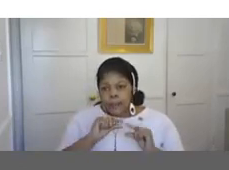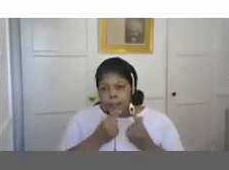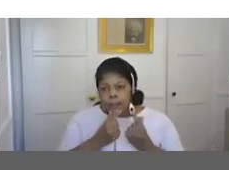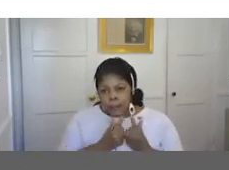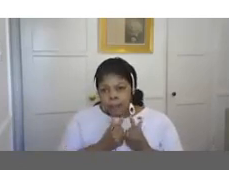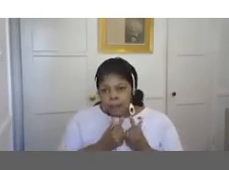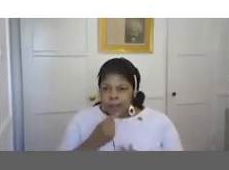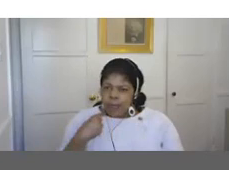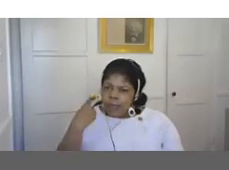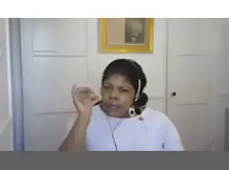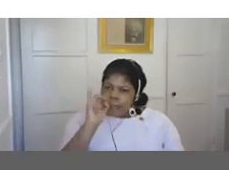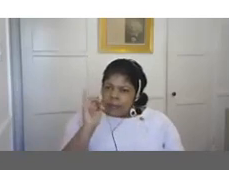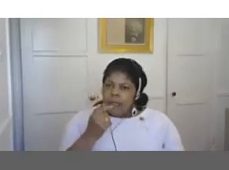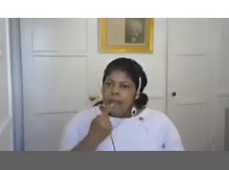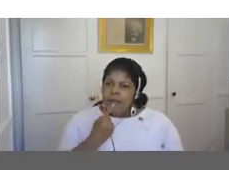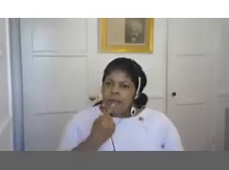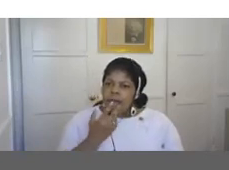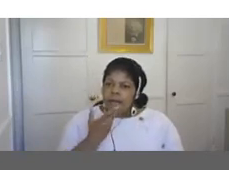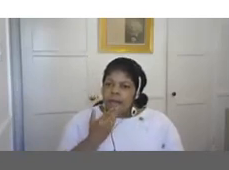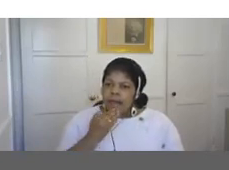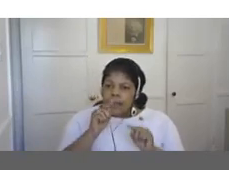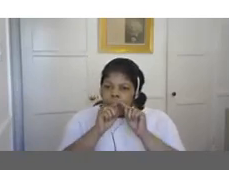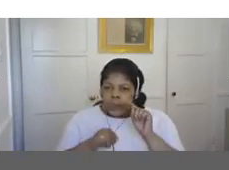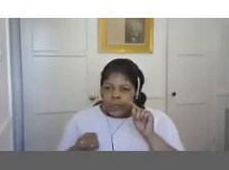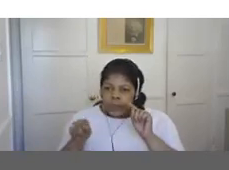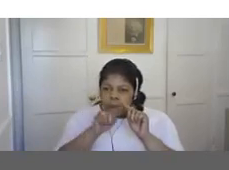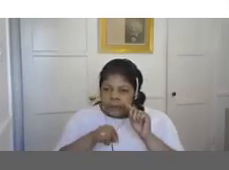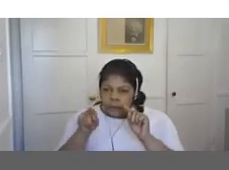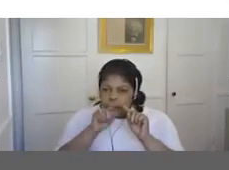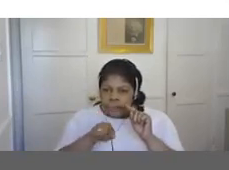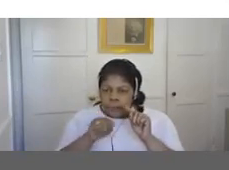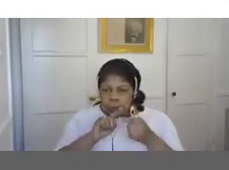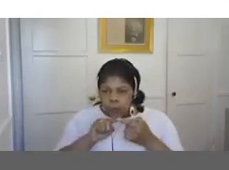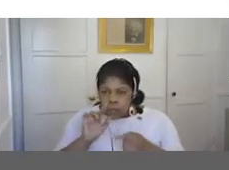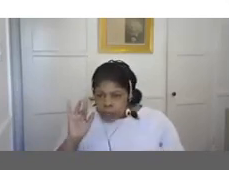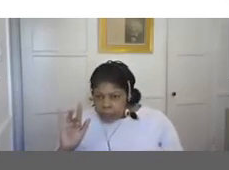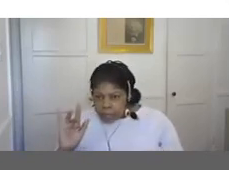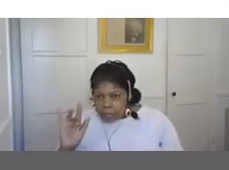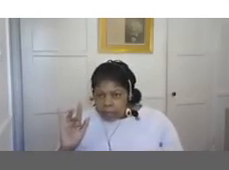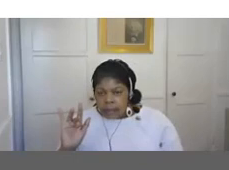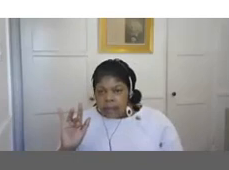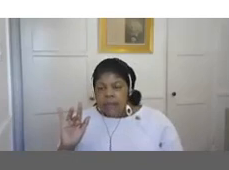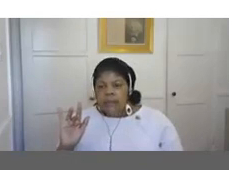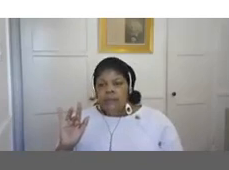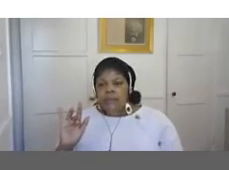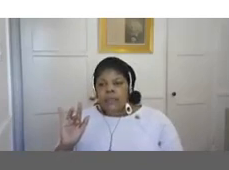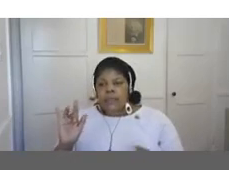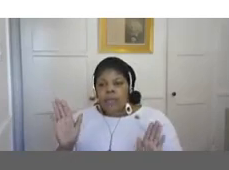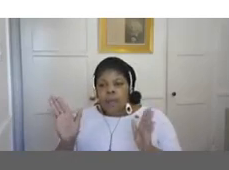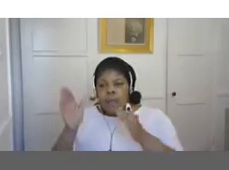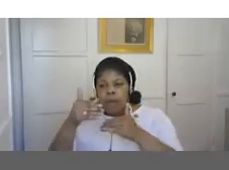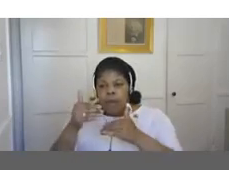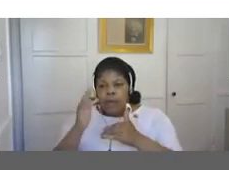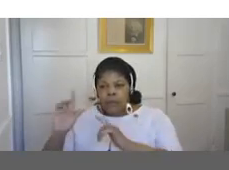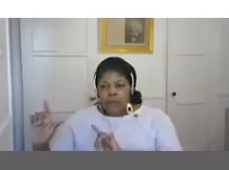color wheel down here. And we click on that and it brings this up. Okay.